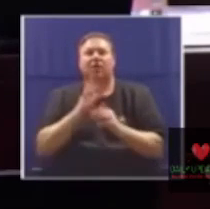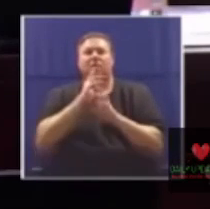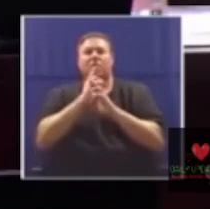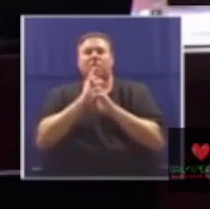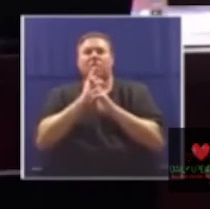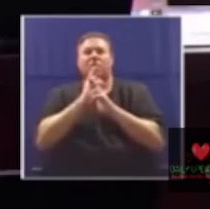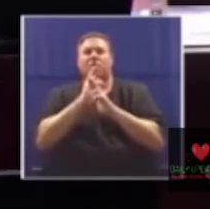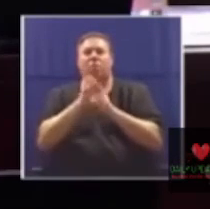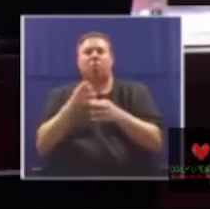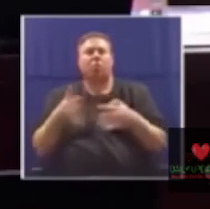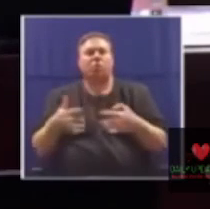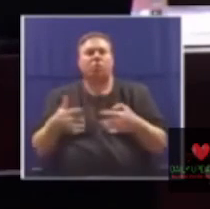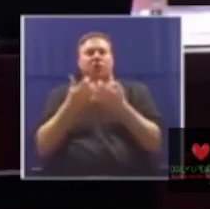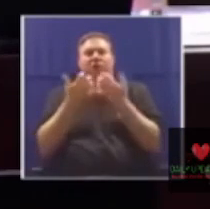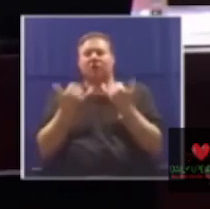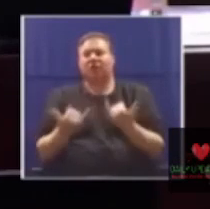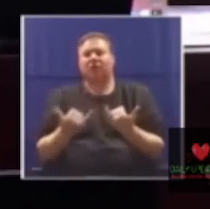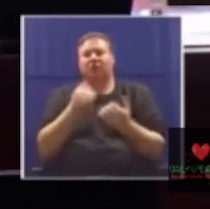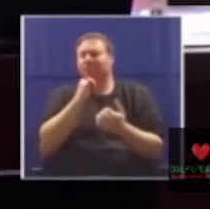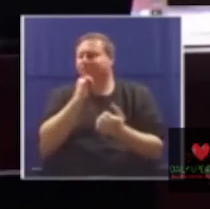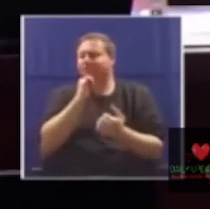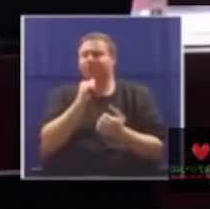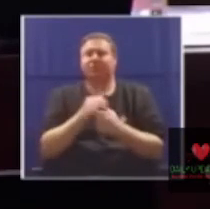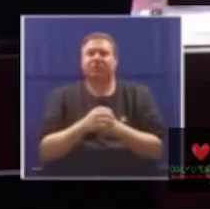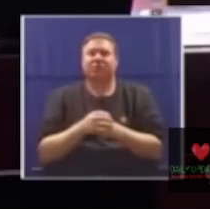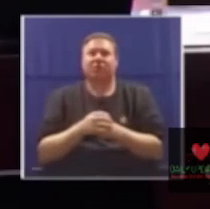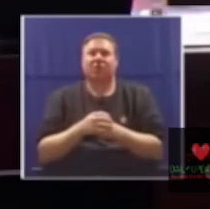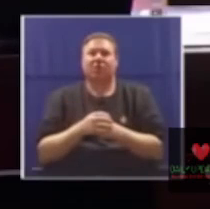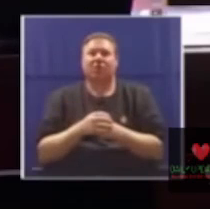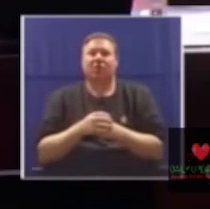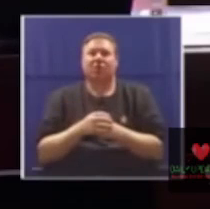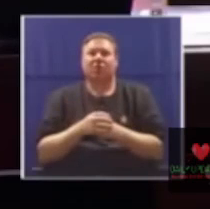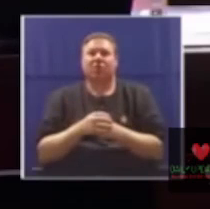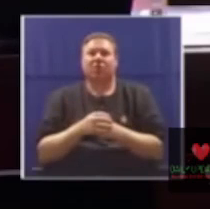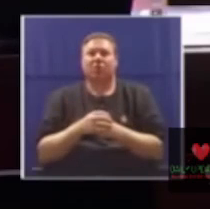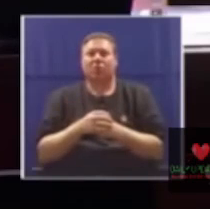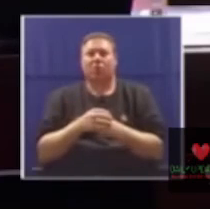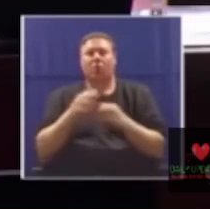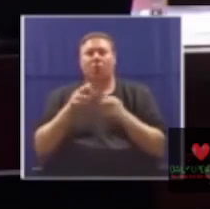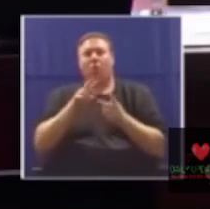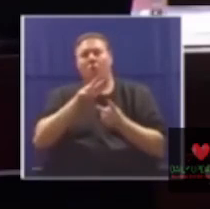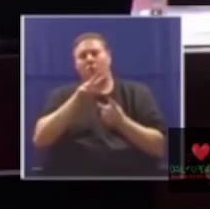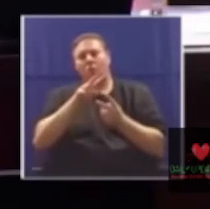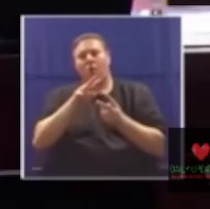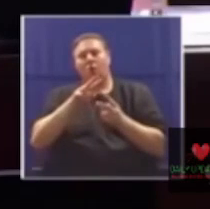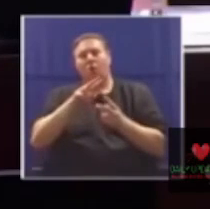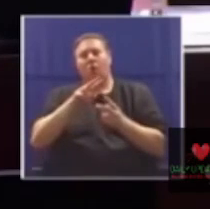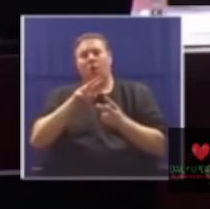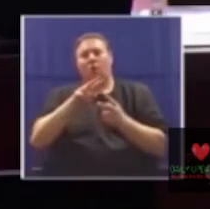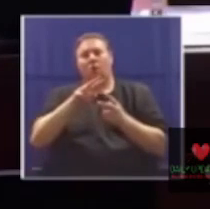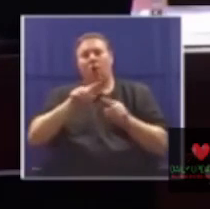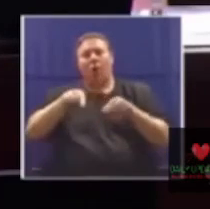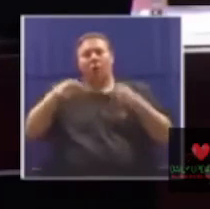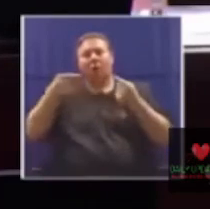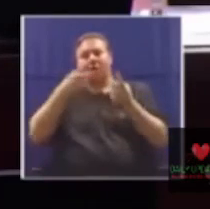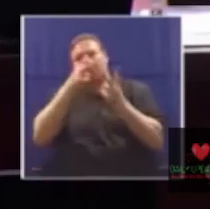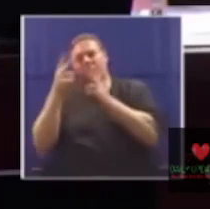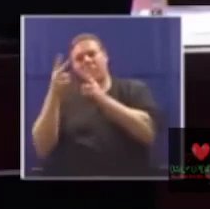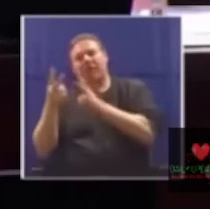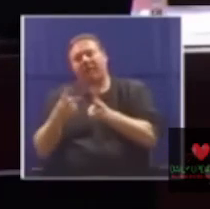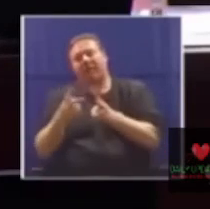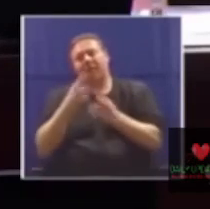not challenged anywhere, there is no counter perspective about that report. There is not even an intention